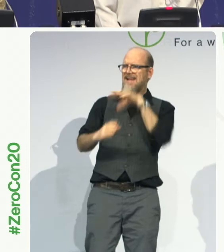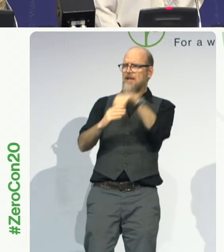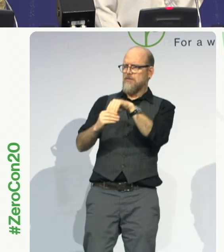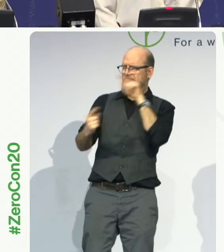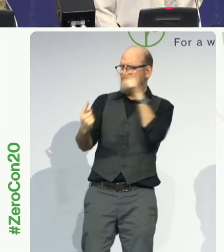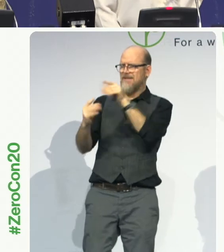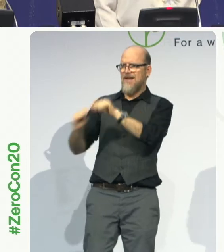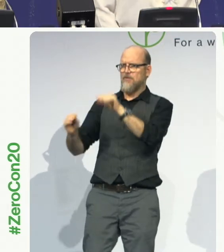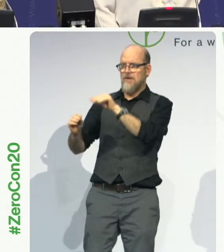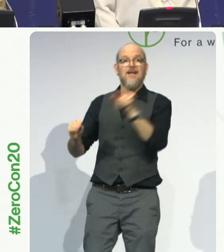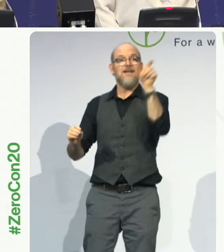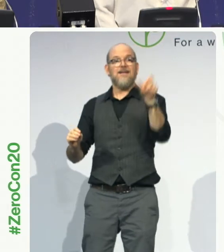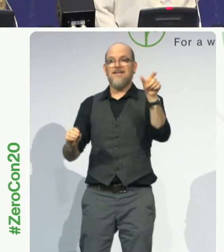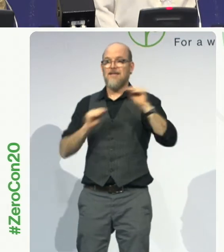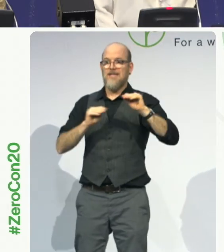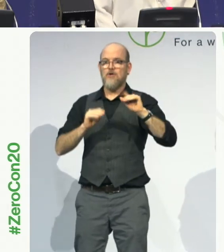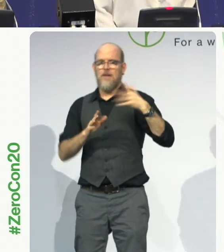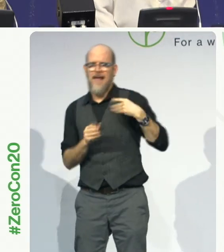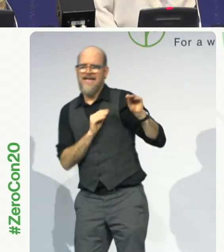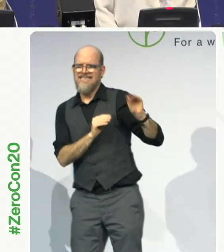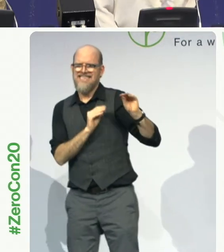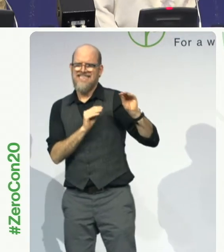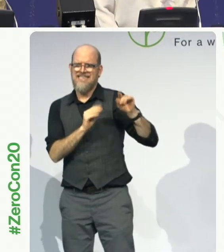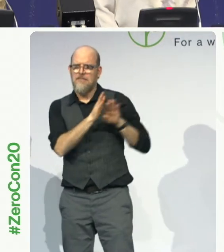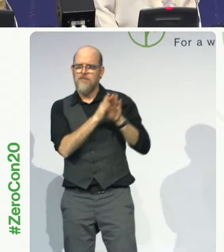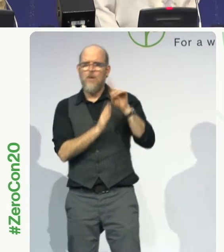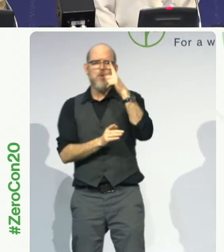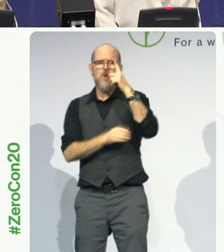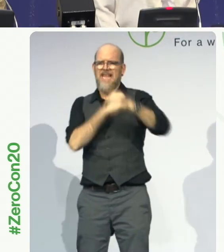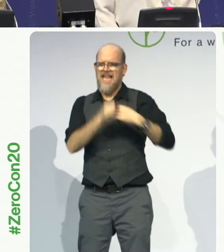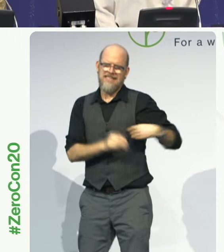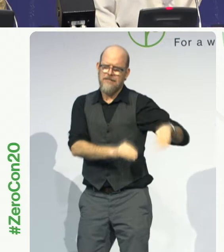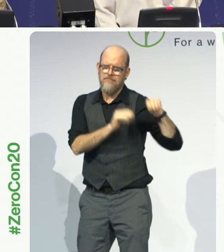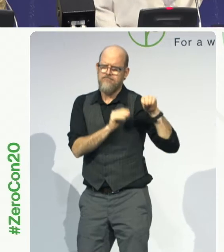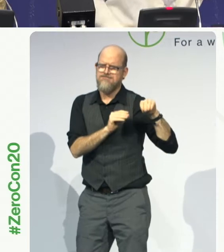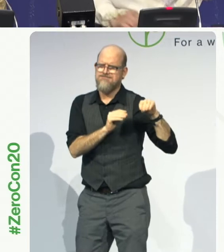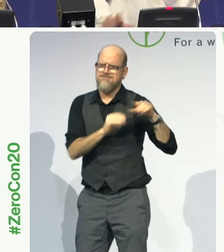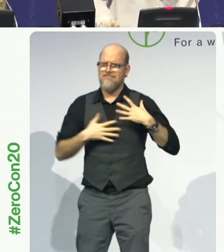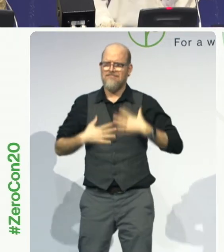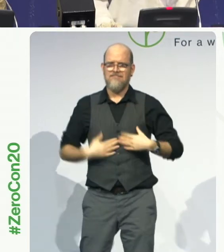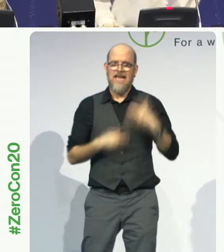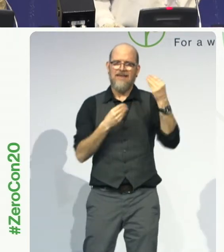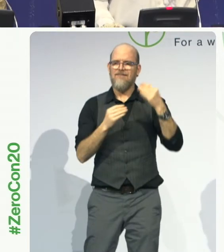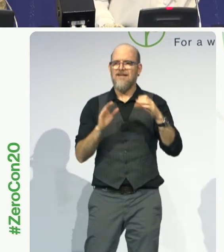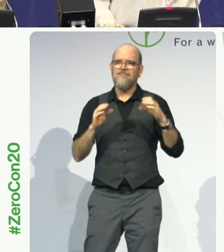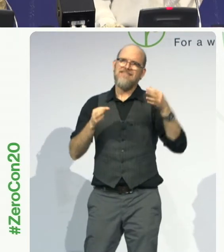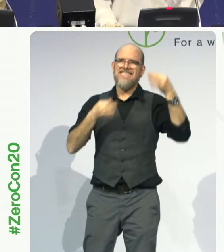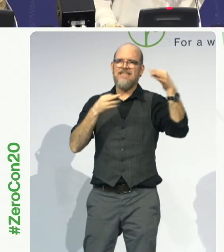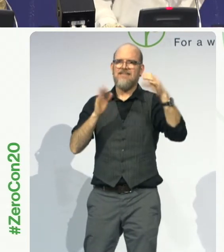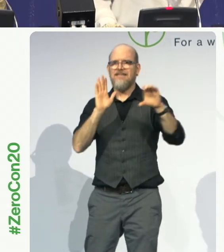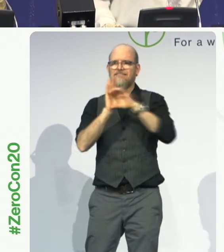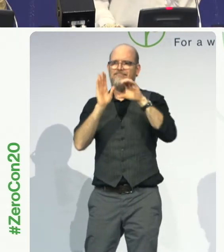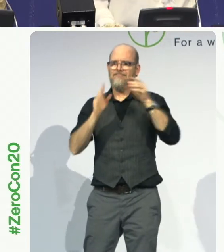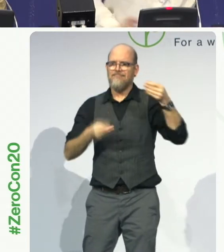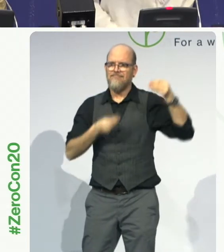in a year-long inclusive education certificate program, and then receiving follow-up trainings on topics of their